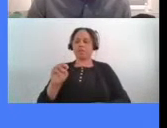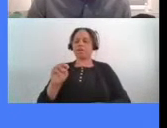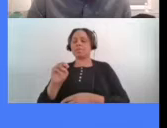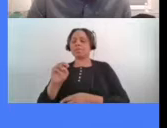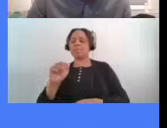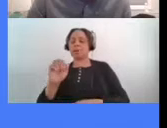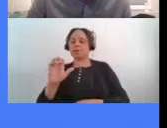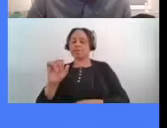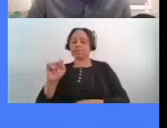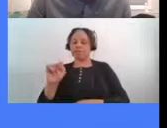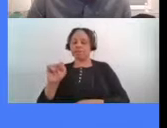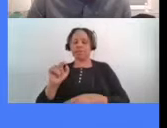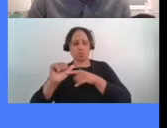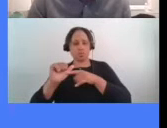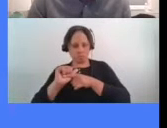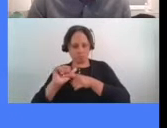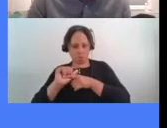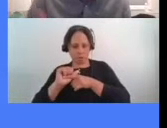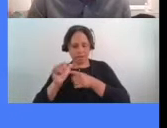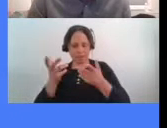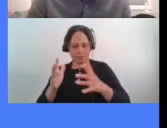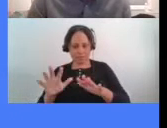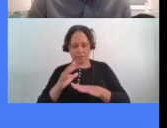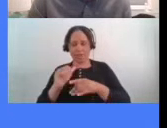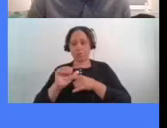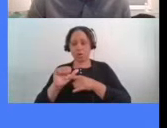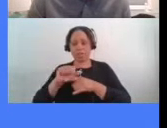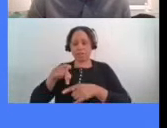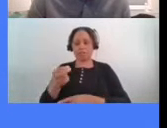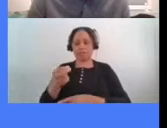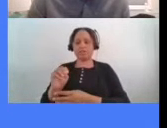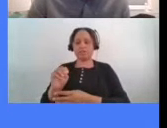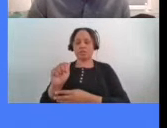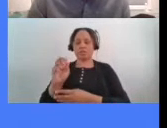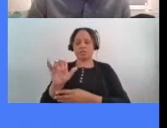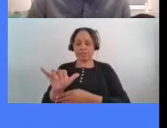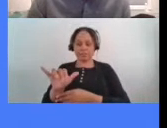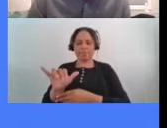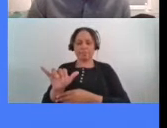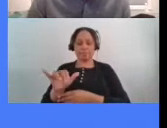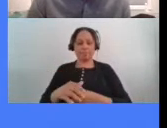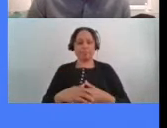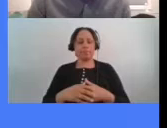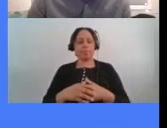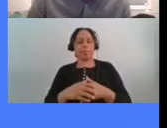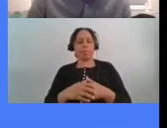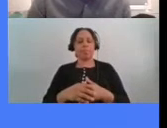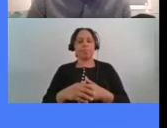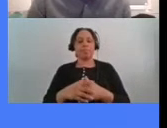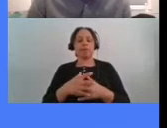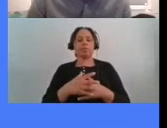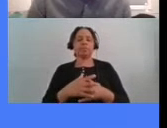training and practicing as an ICU pharmacist before moving into administrative roles over the course of the last few years here in the Chicagoland